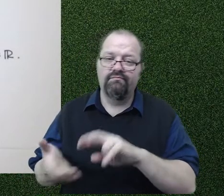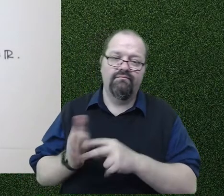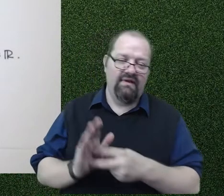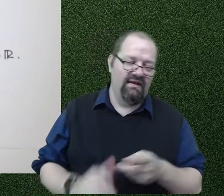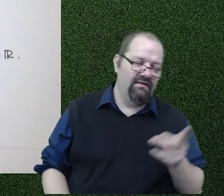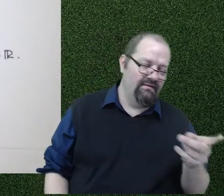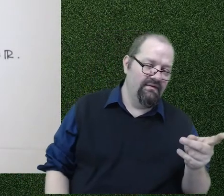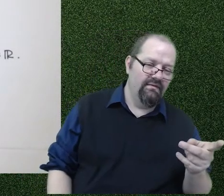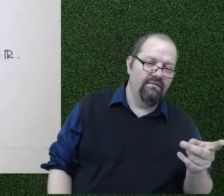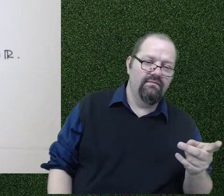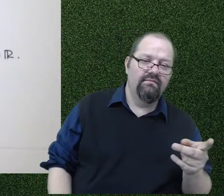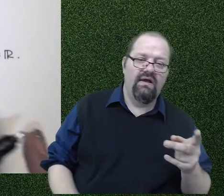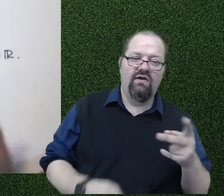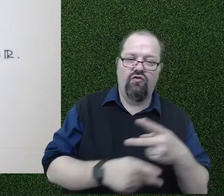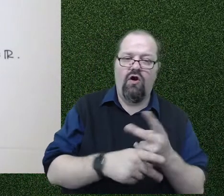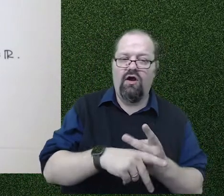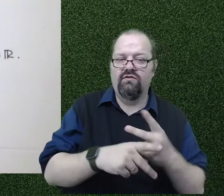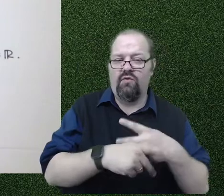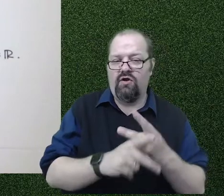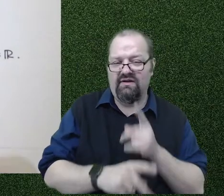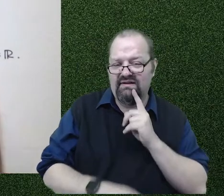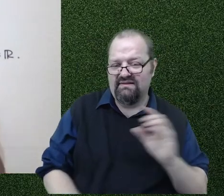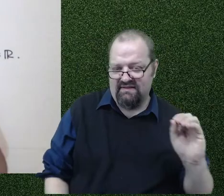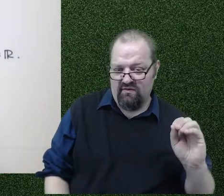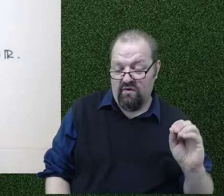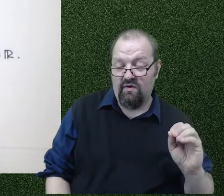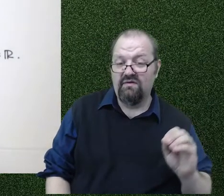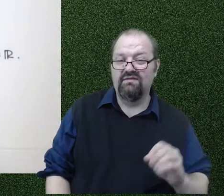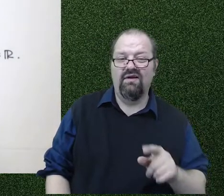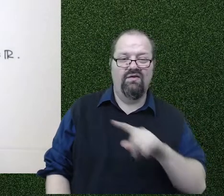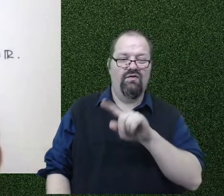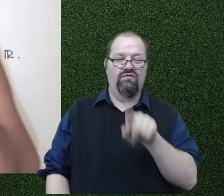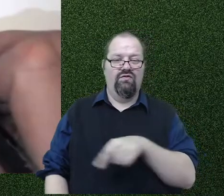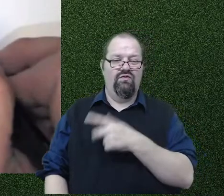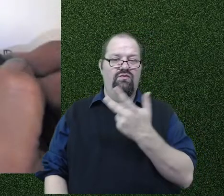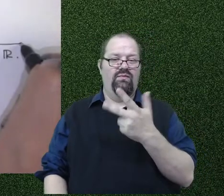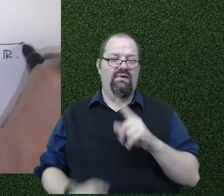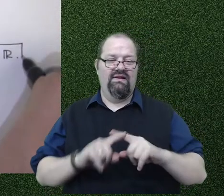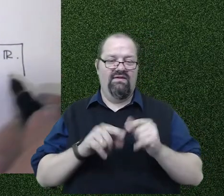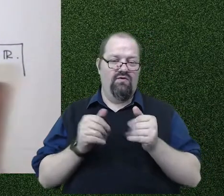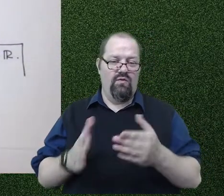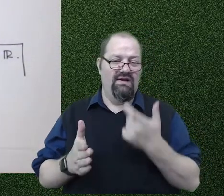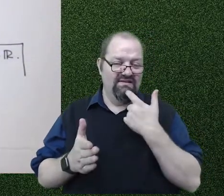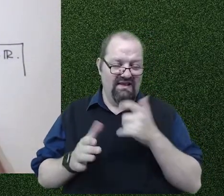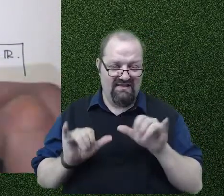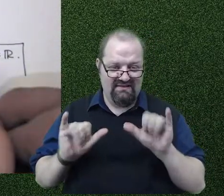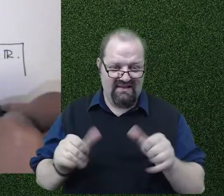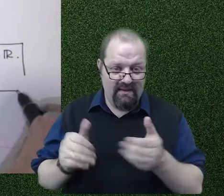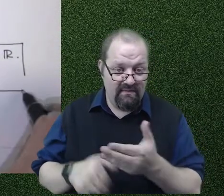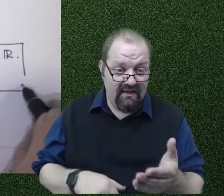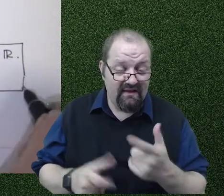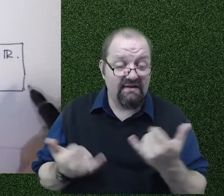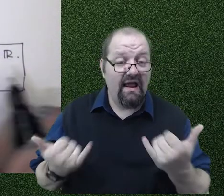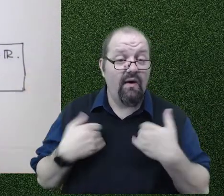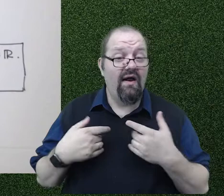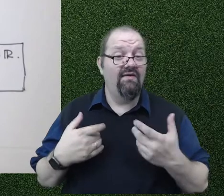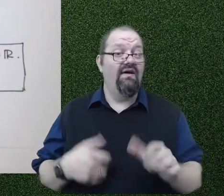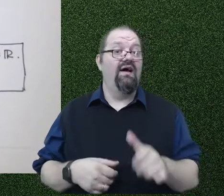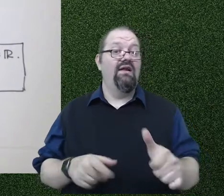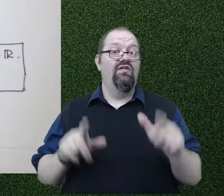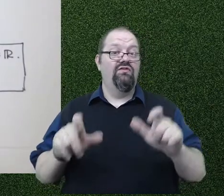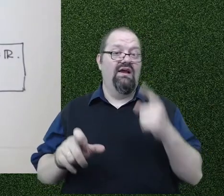and its cross product is zero. So these are three different ways of saying the same thing. Now we've got another test for parallel